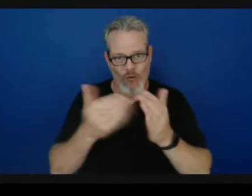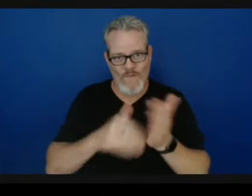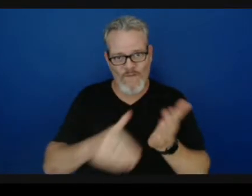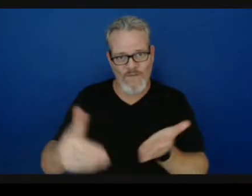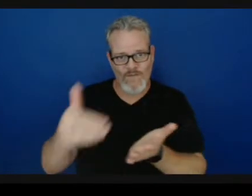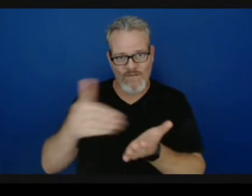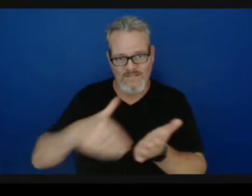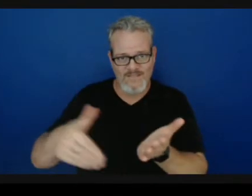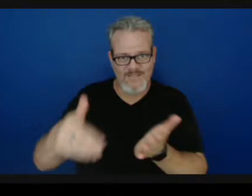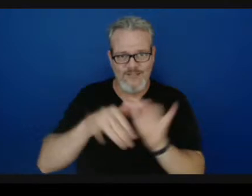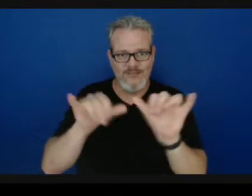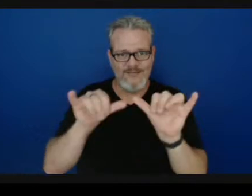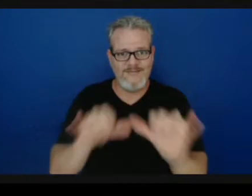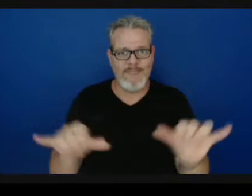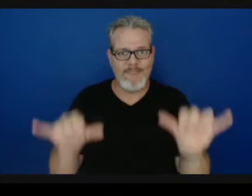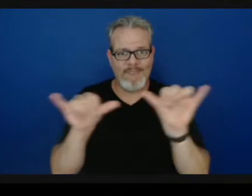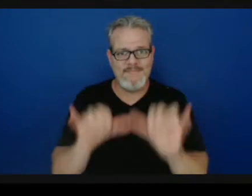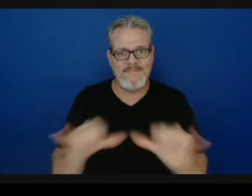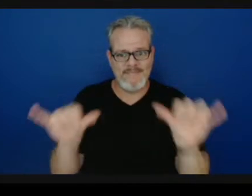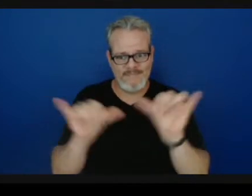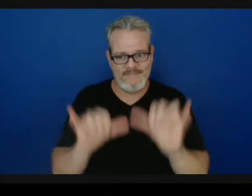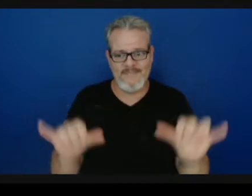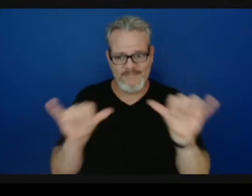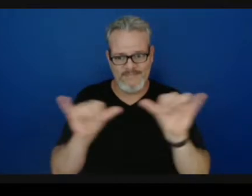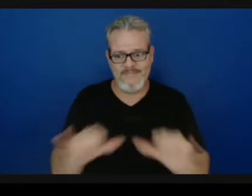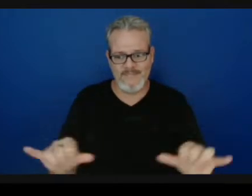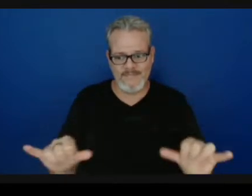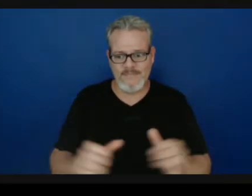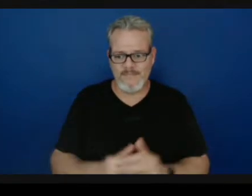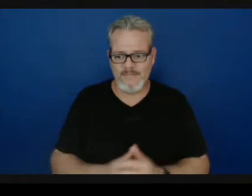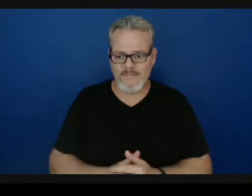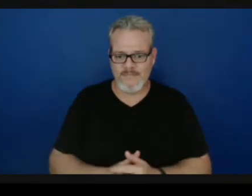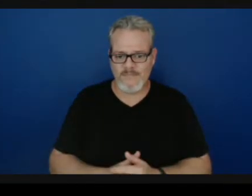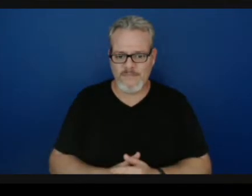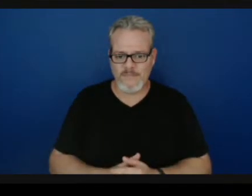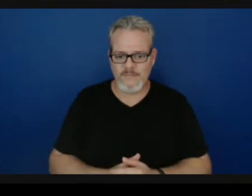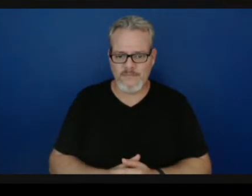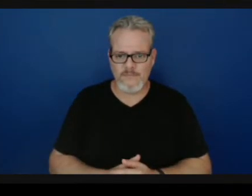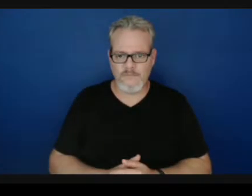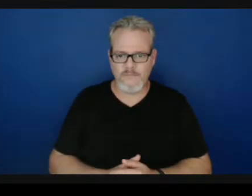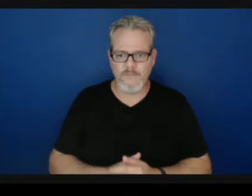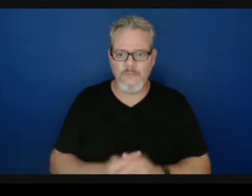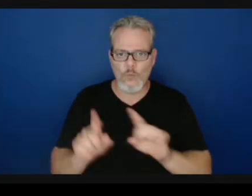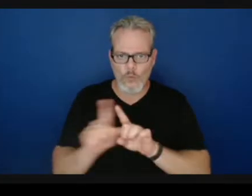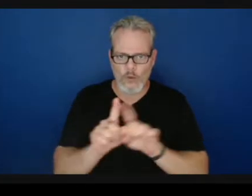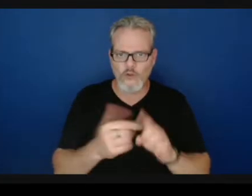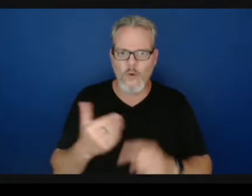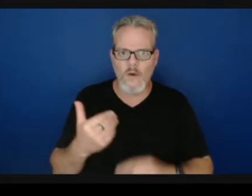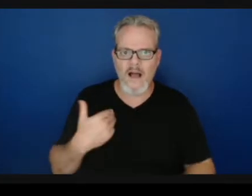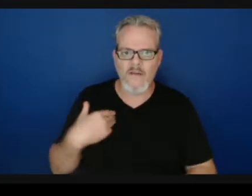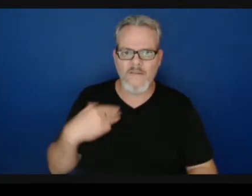of the same, really, as far as those images show us. We also have the Mounts project,